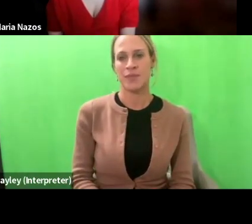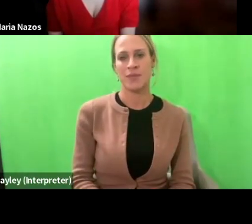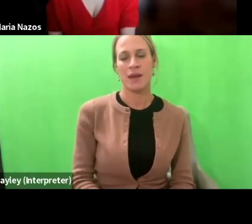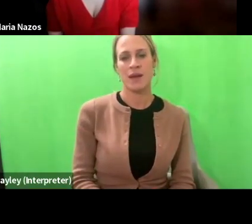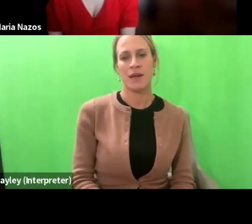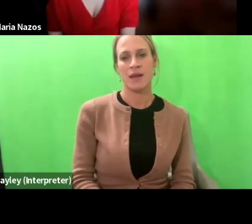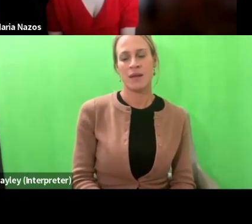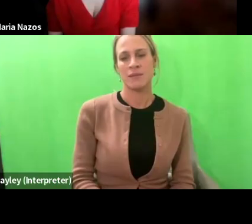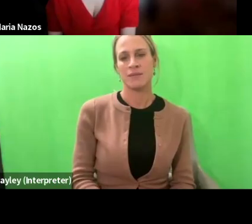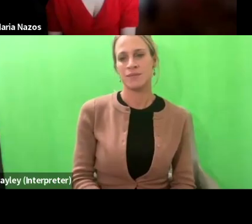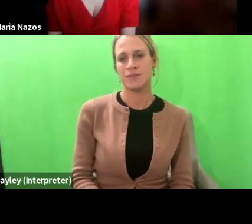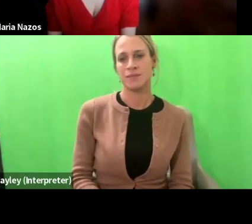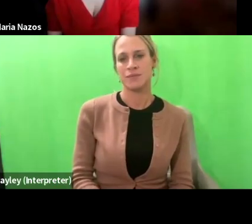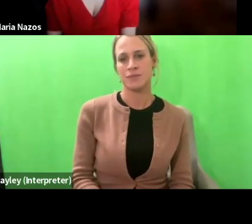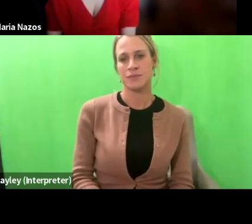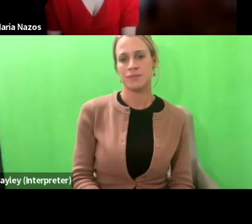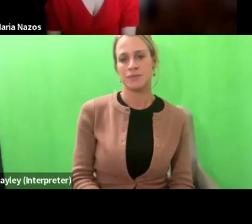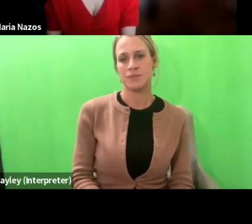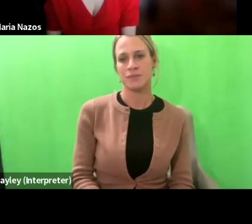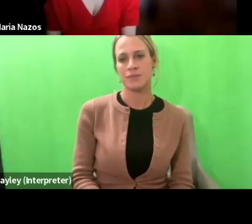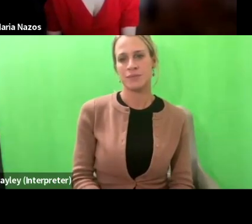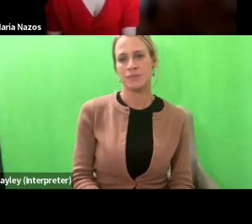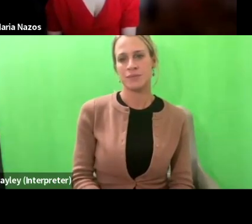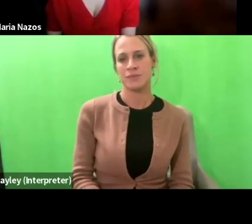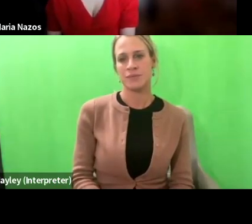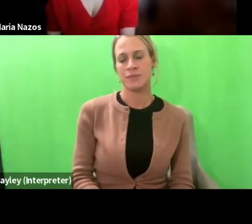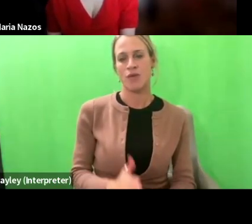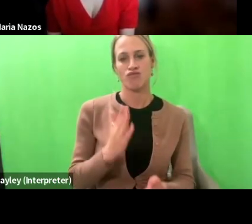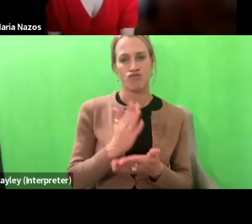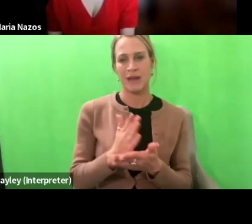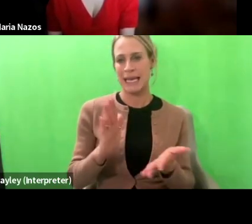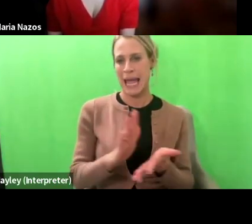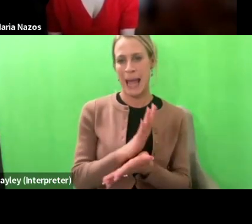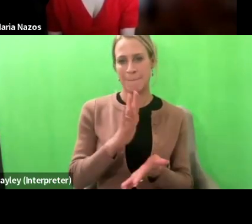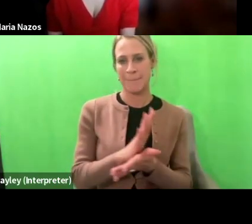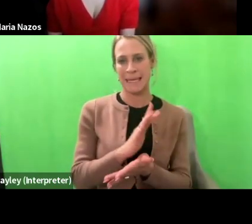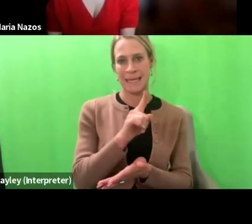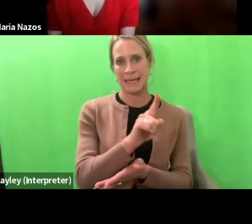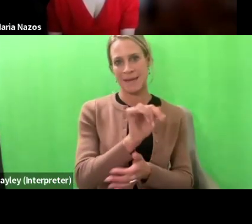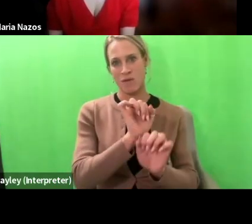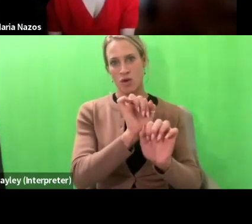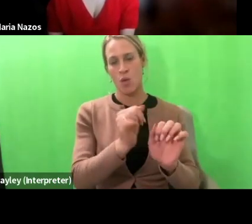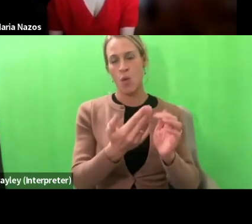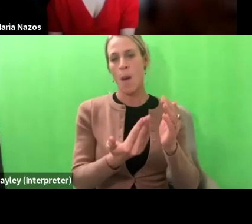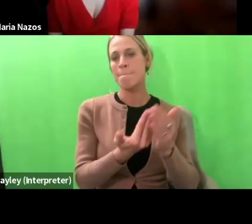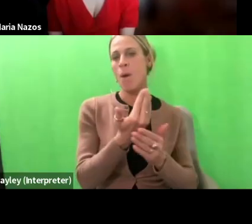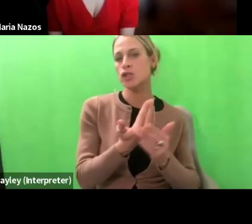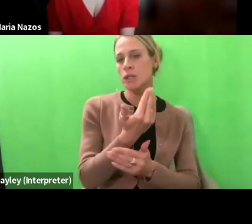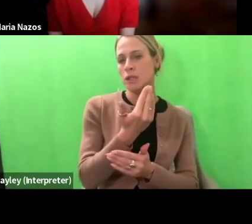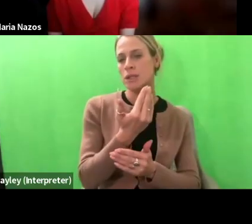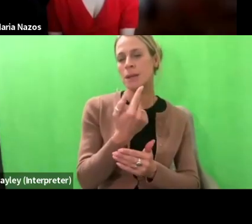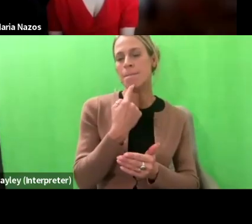glad, and I mean, this issue of modern poetry actually